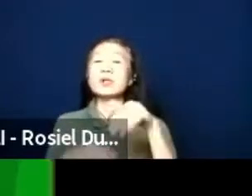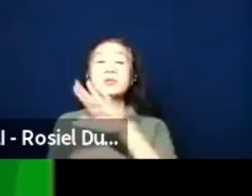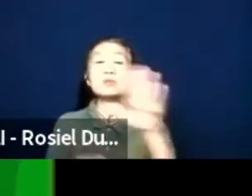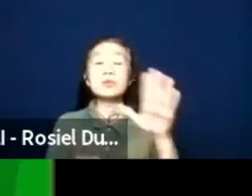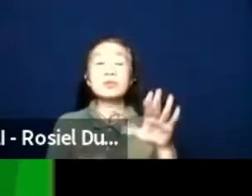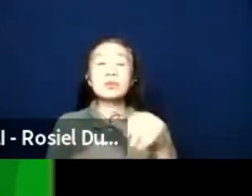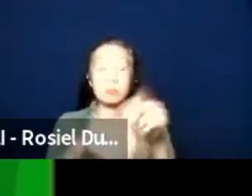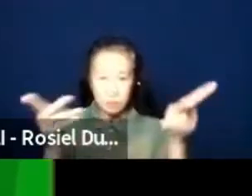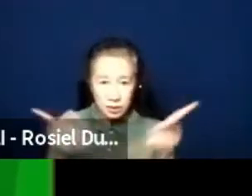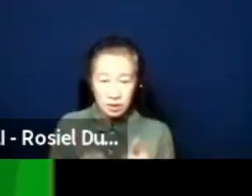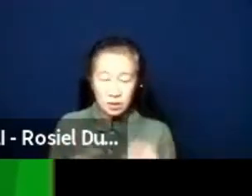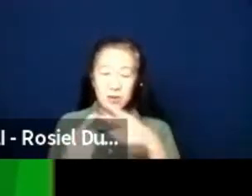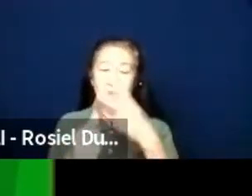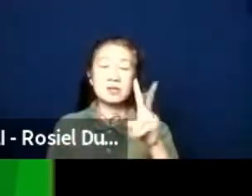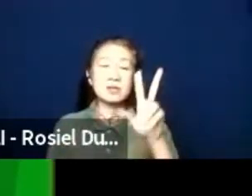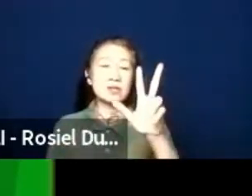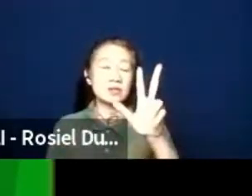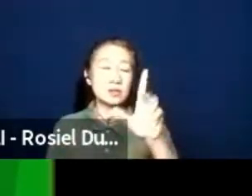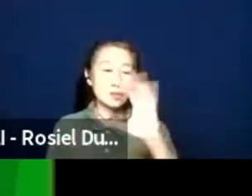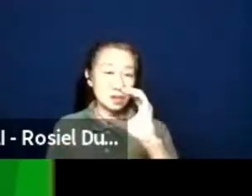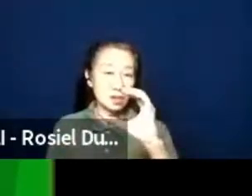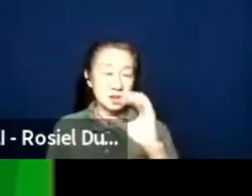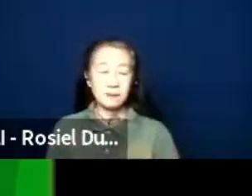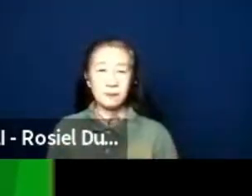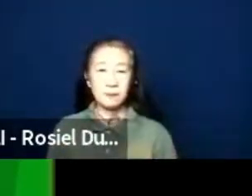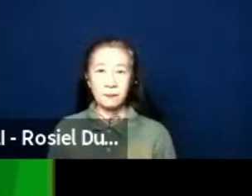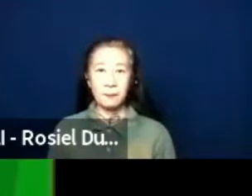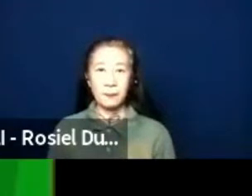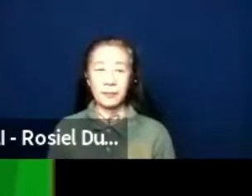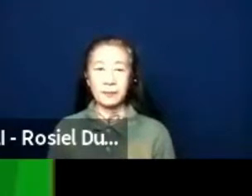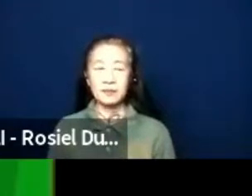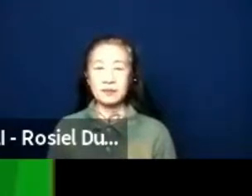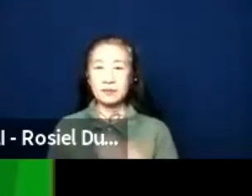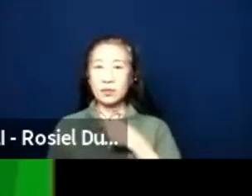Next. Second C. Sorry.